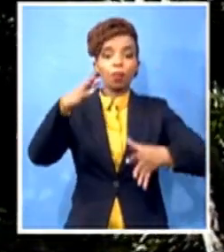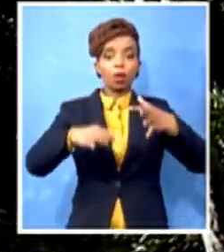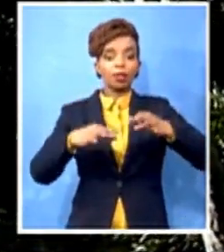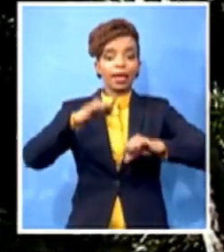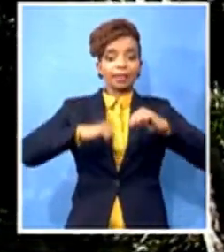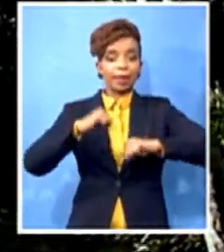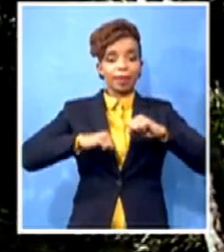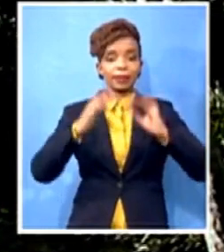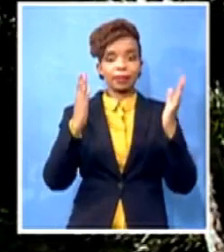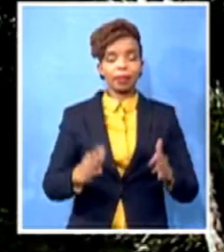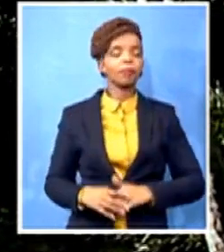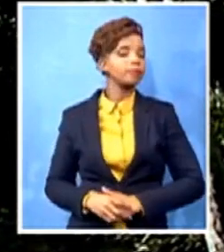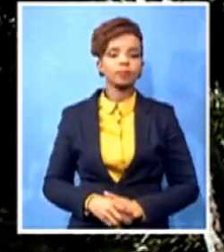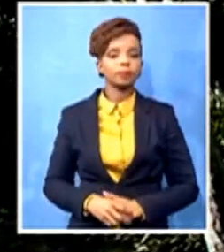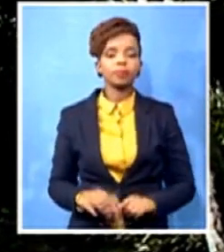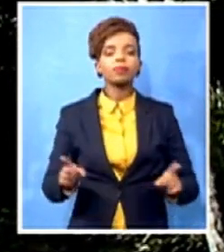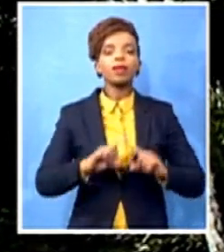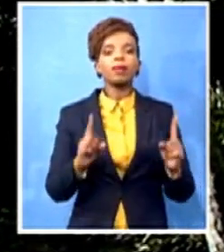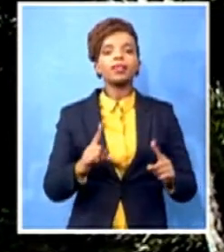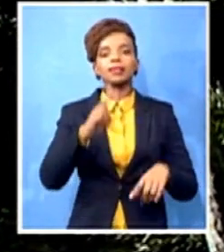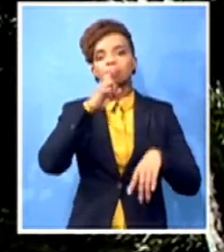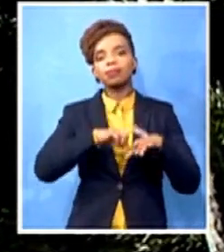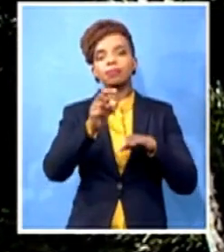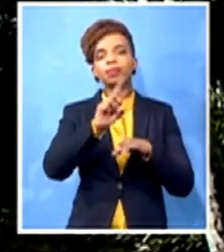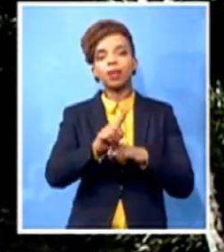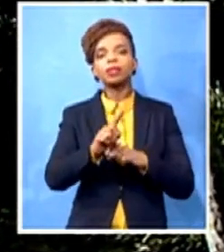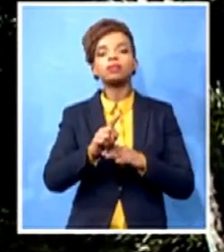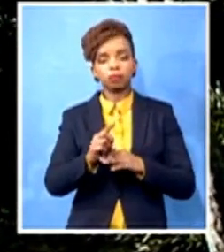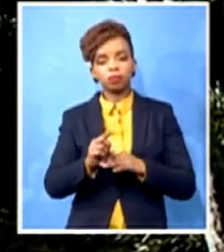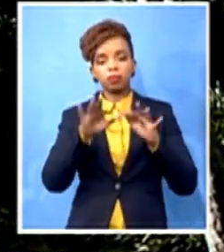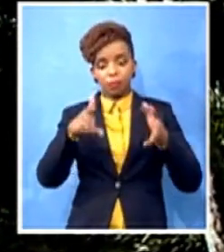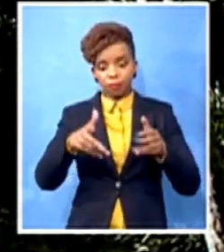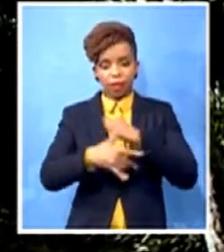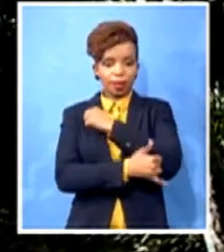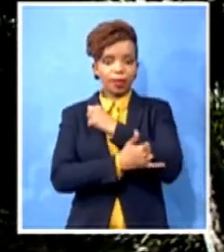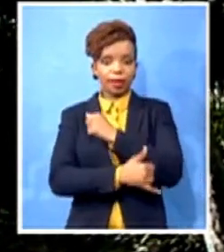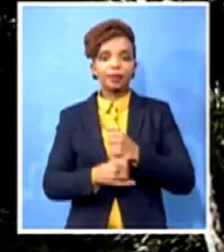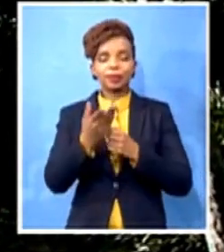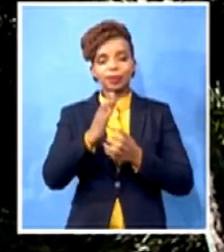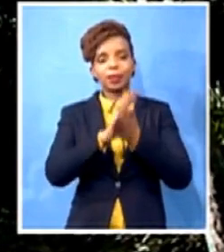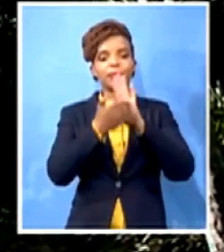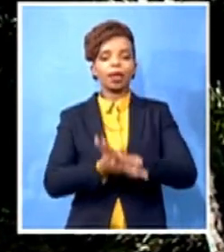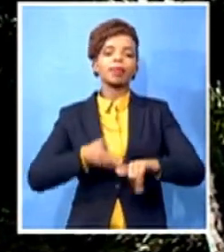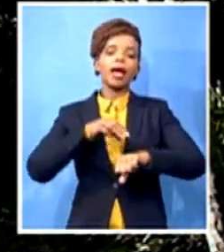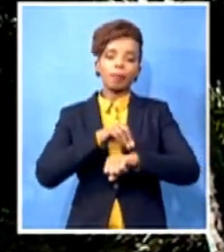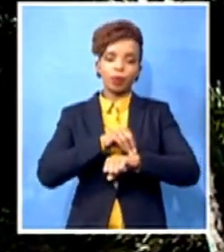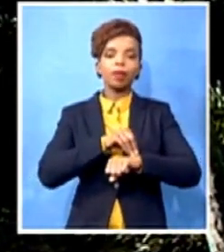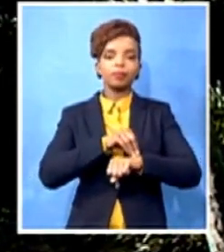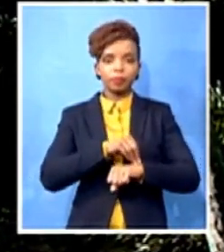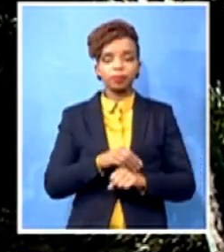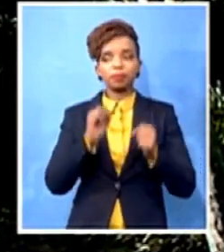full rights to everything in this country, then becomes a problem. So that was our metro in a wrap. We had the coldest day